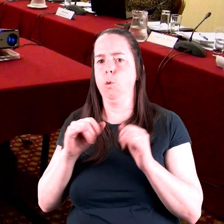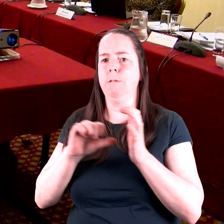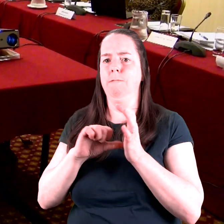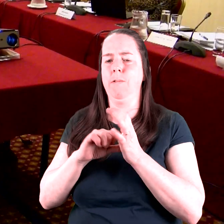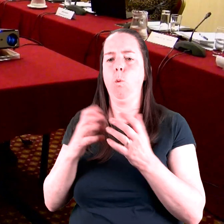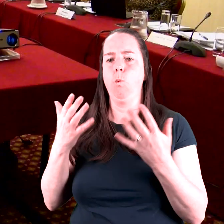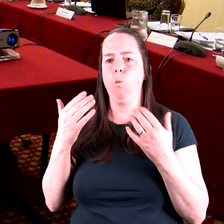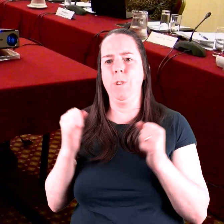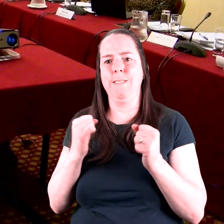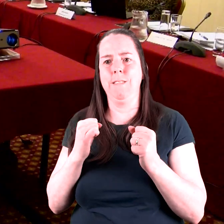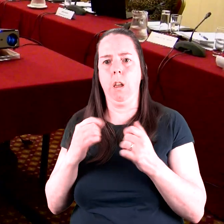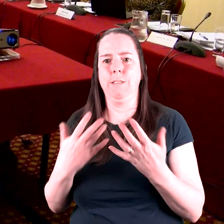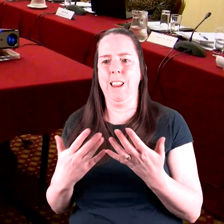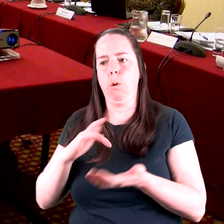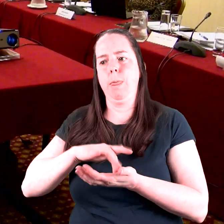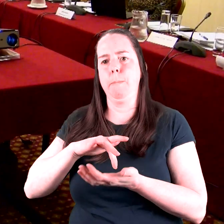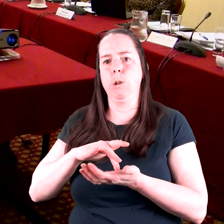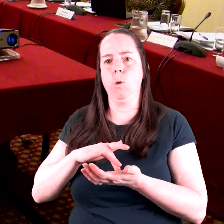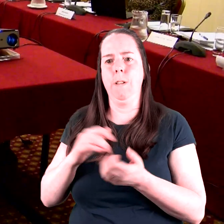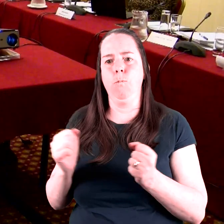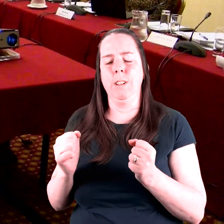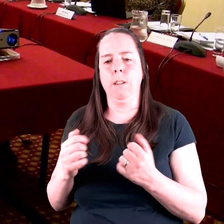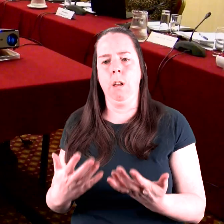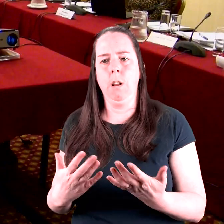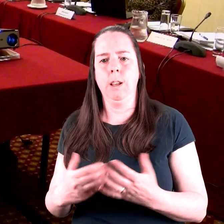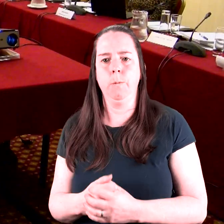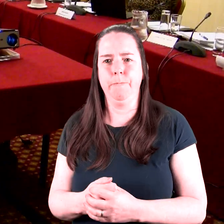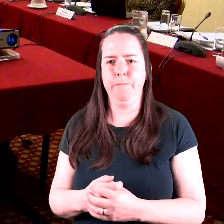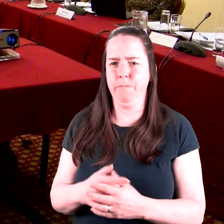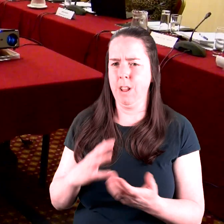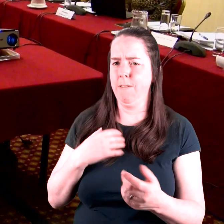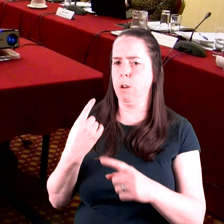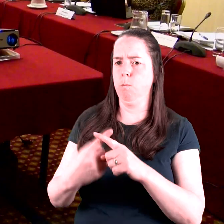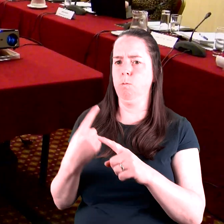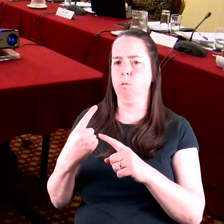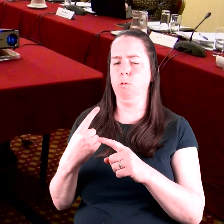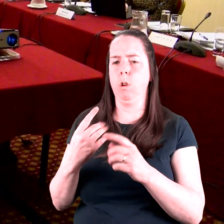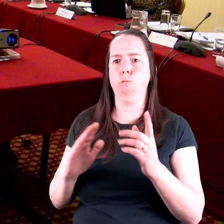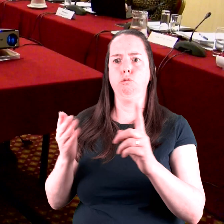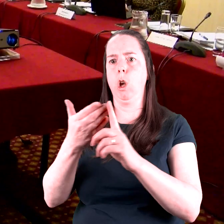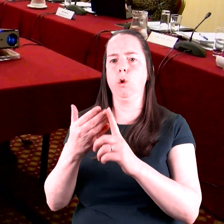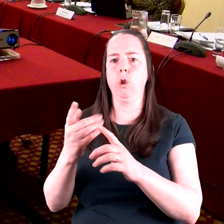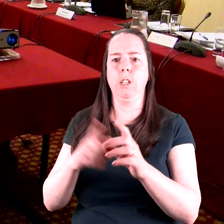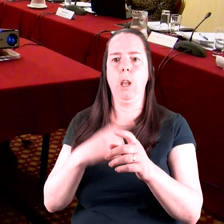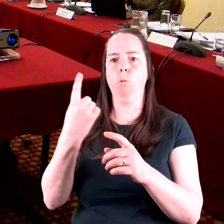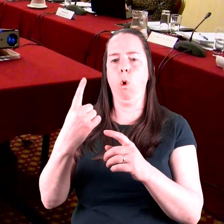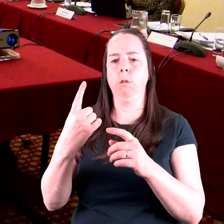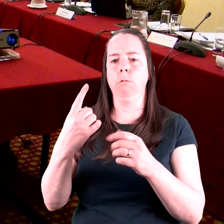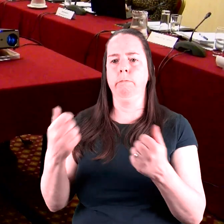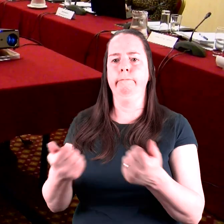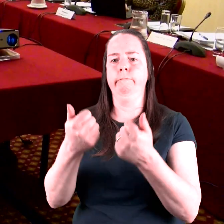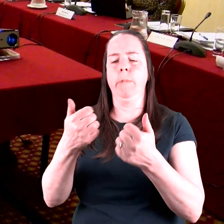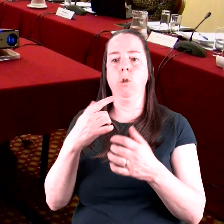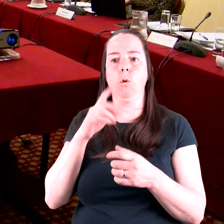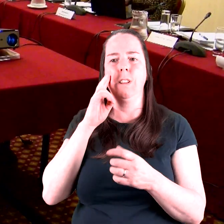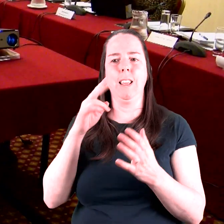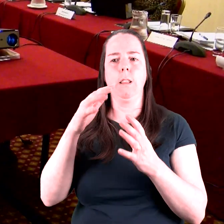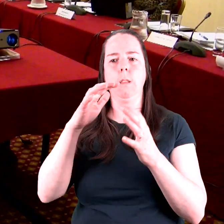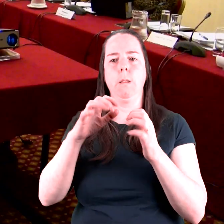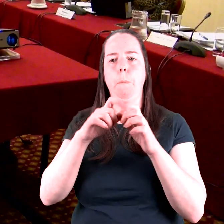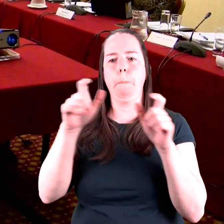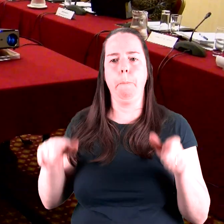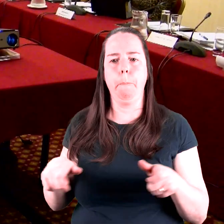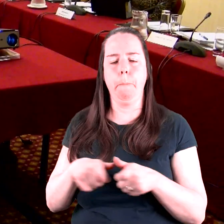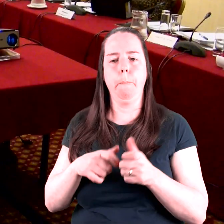quite tricky winter, and we're in the middle of it now, aren't we? So we had a rapid approach to year one, and